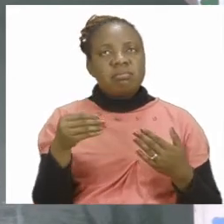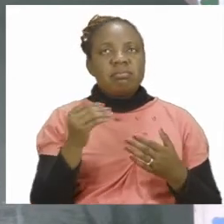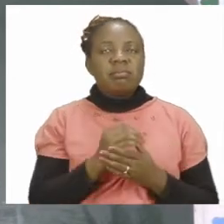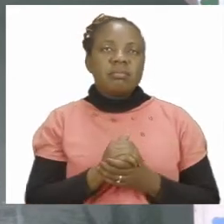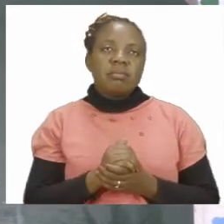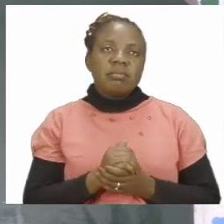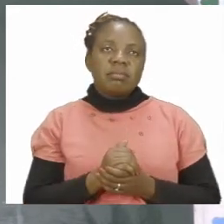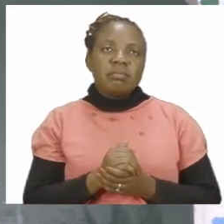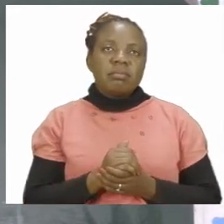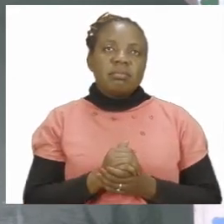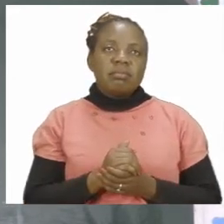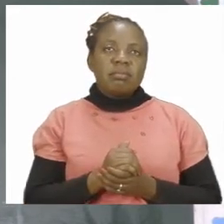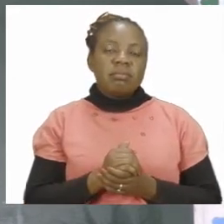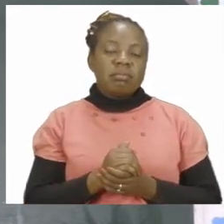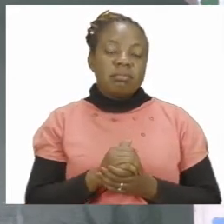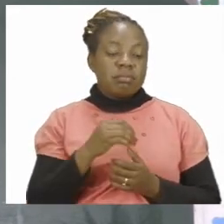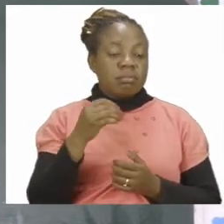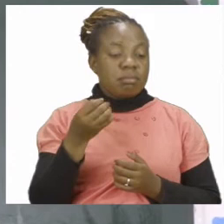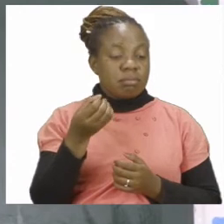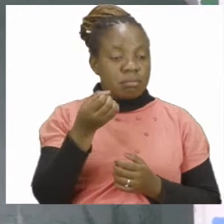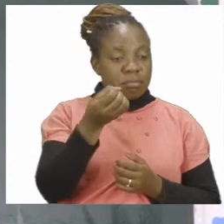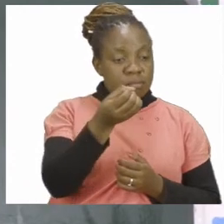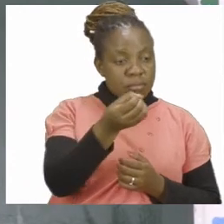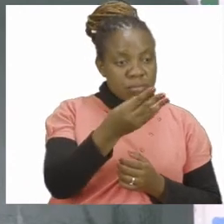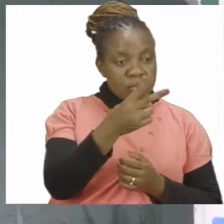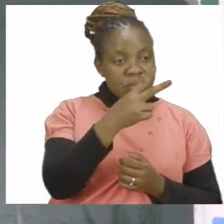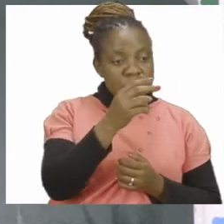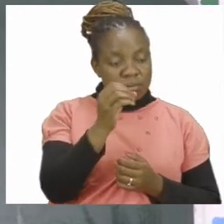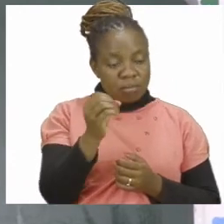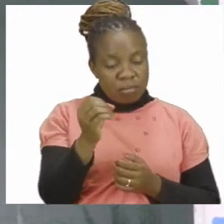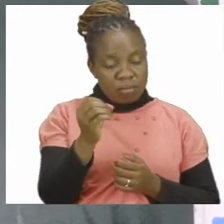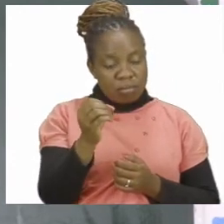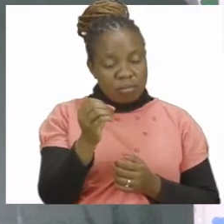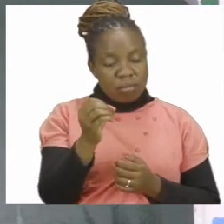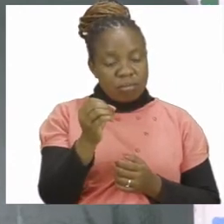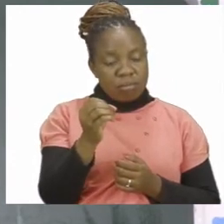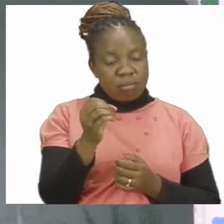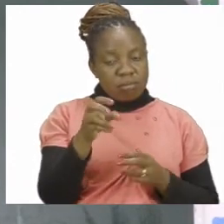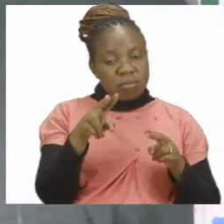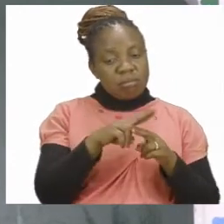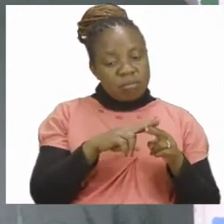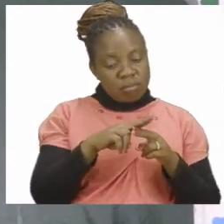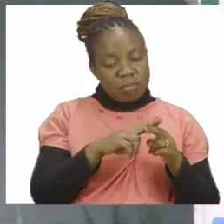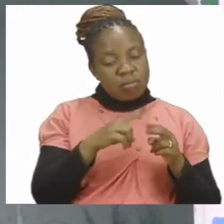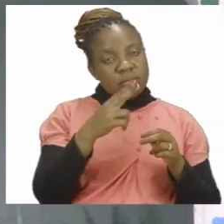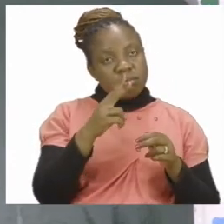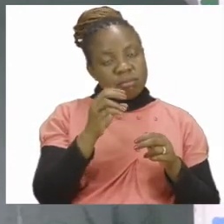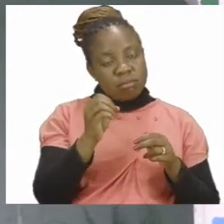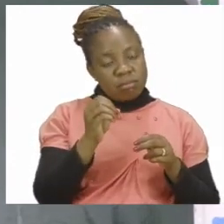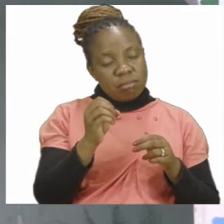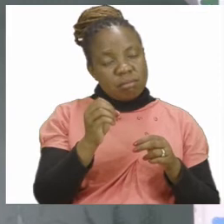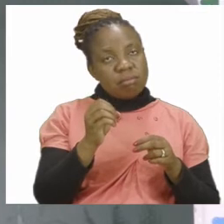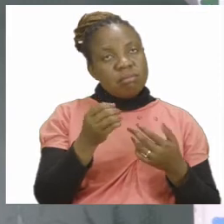So if you buy the 10 Namibian dollar bread with 20 Namibian dollars, how much will